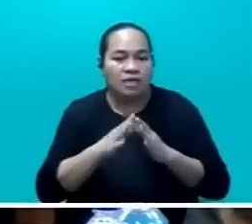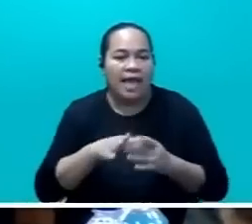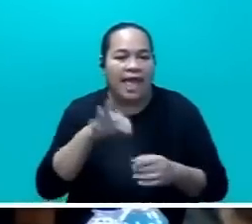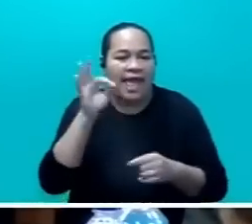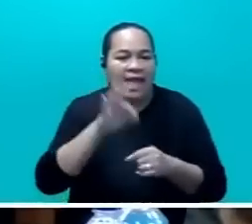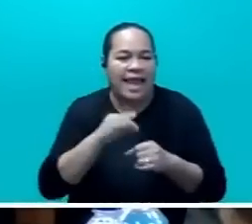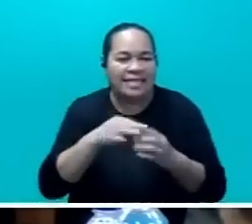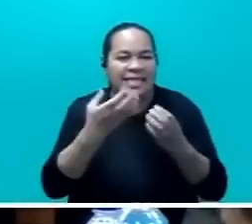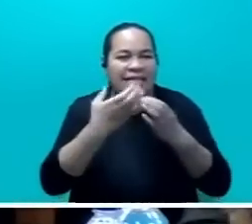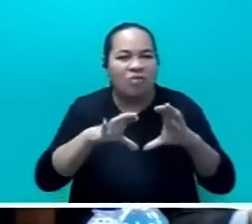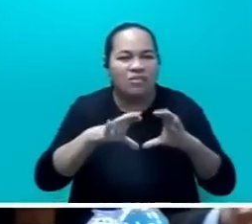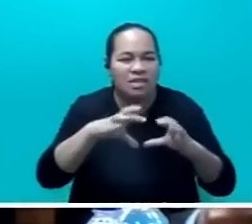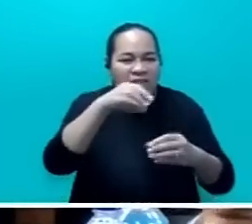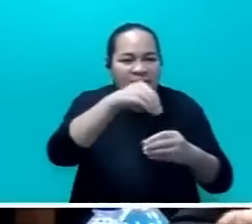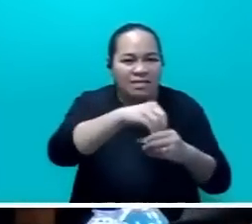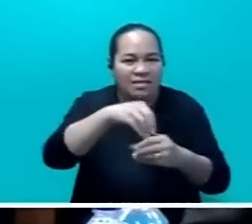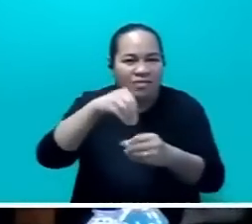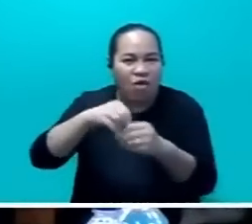councils.